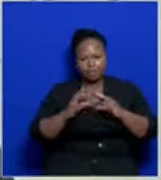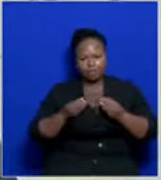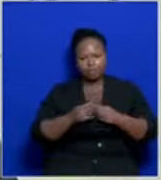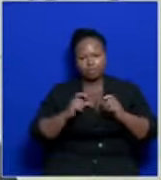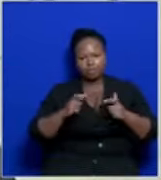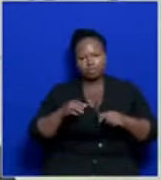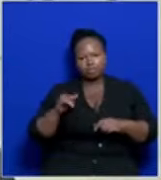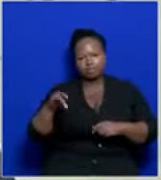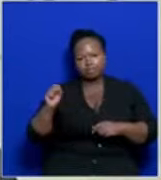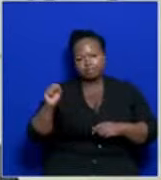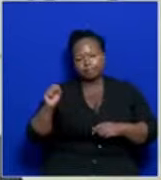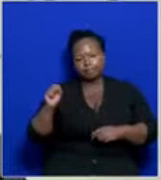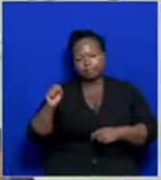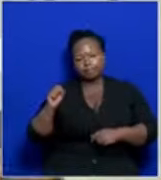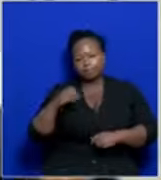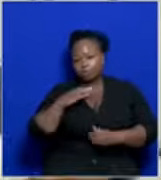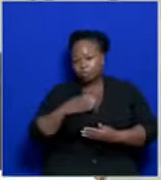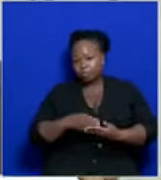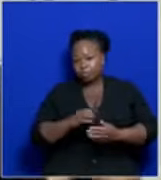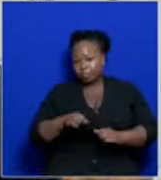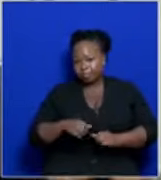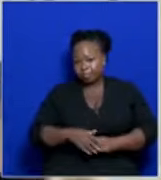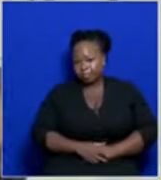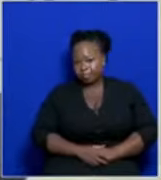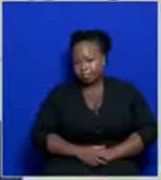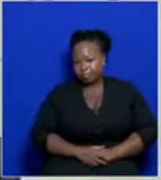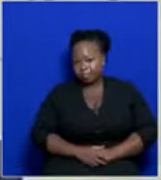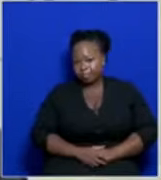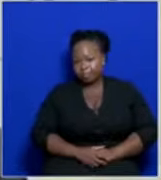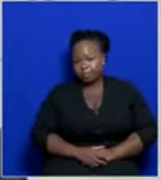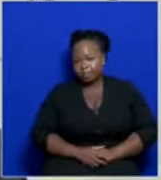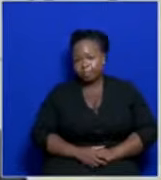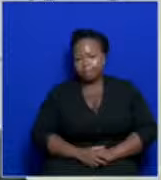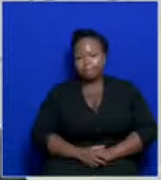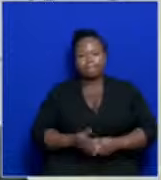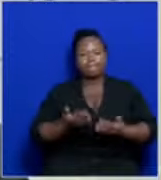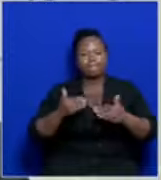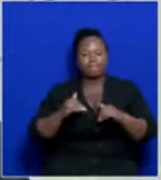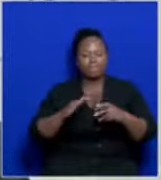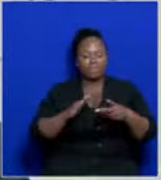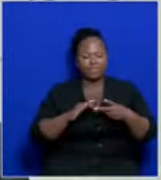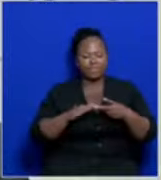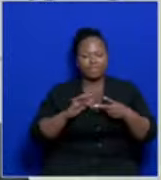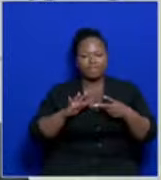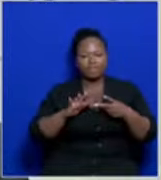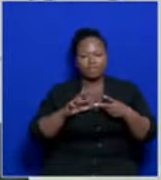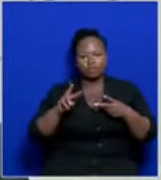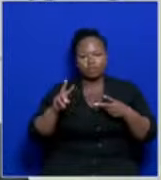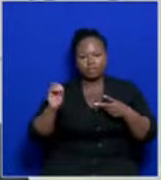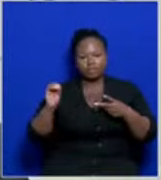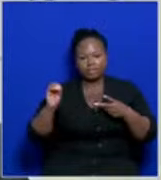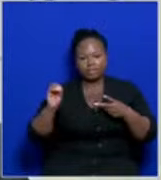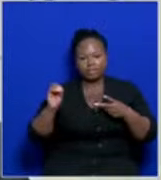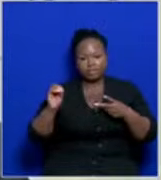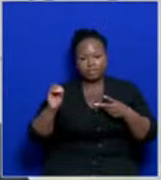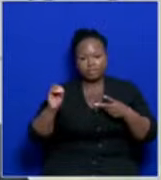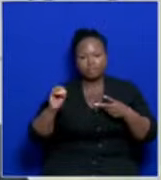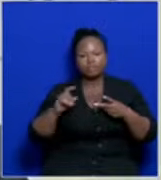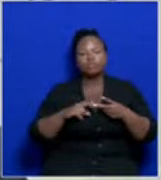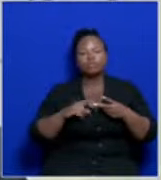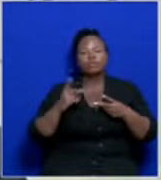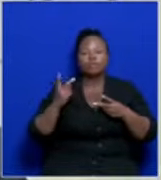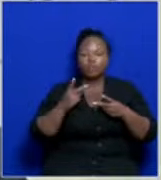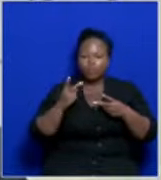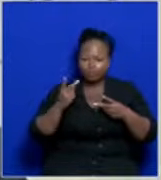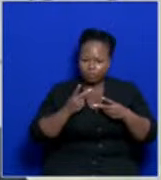confirm. The next, at 5:20, that second case, once again is tampering with infrastructure,